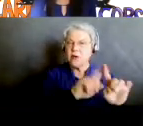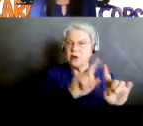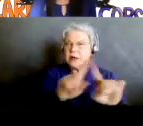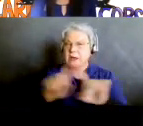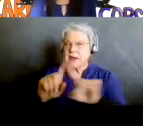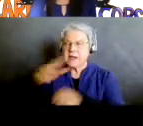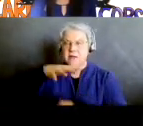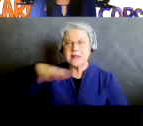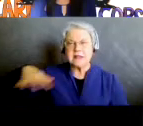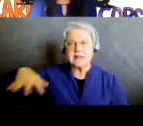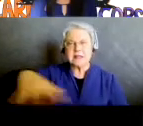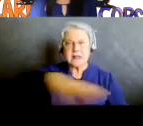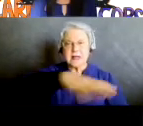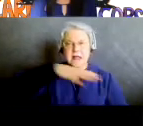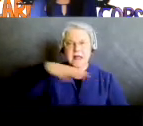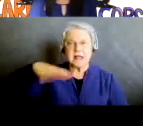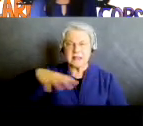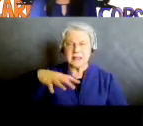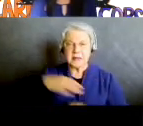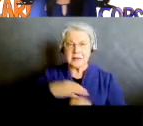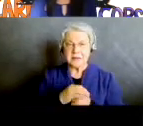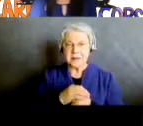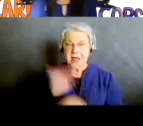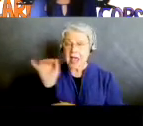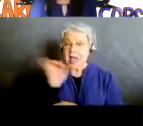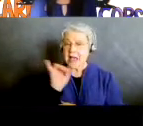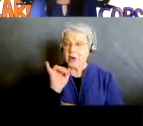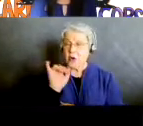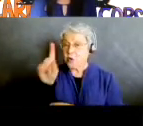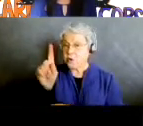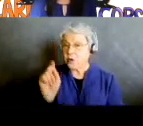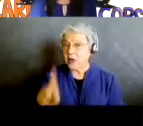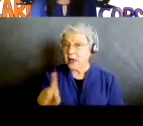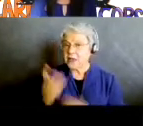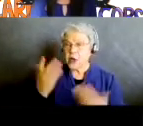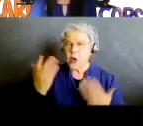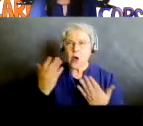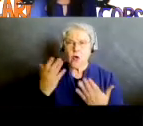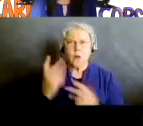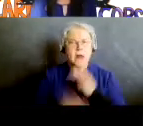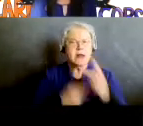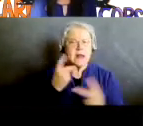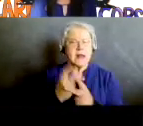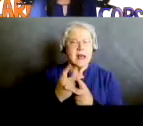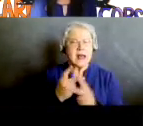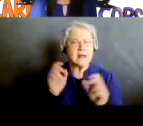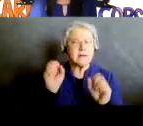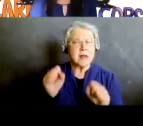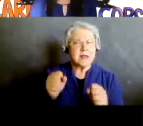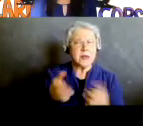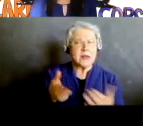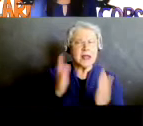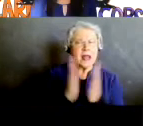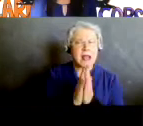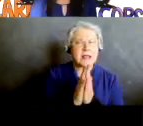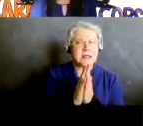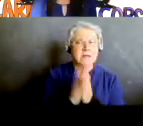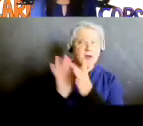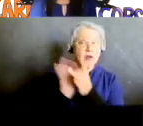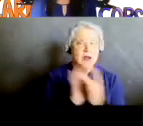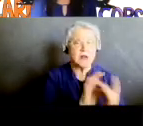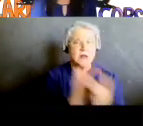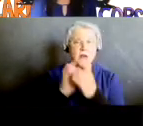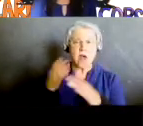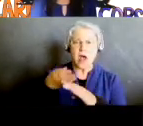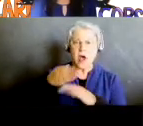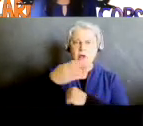and locations. And I also want to ask, what kinds of grounds for solidarity can we foster, not just across those borders of